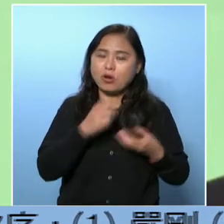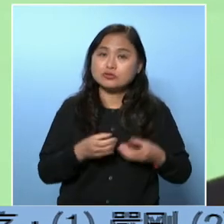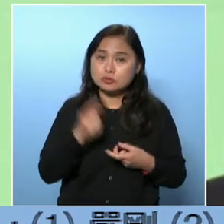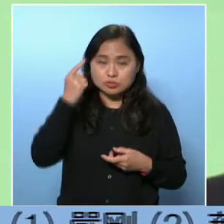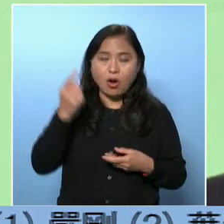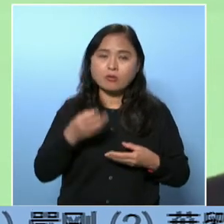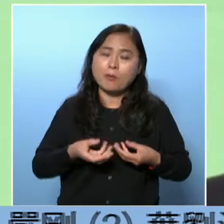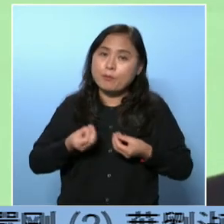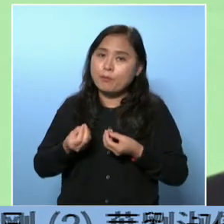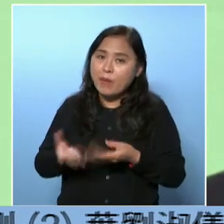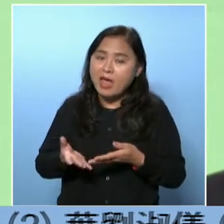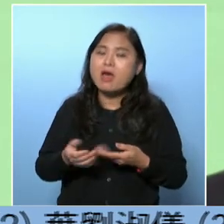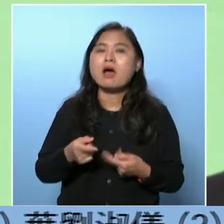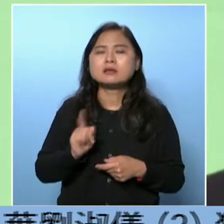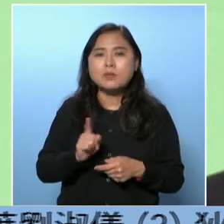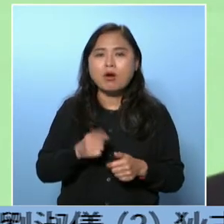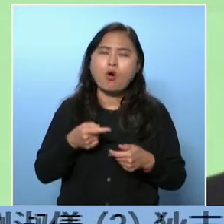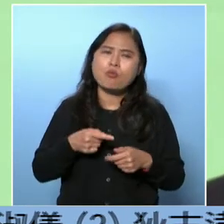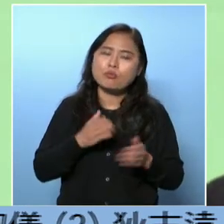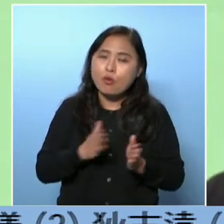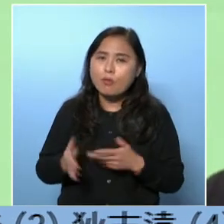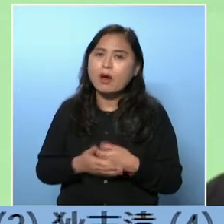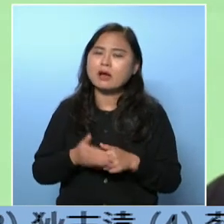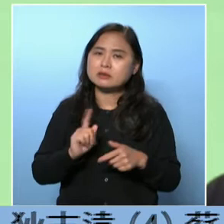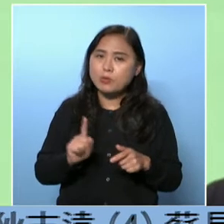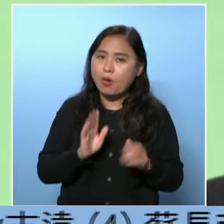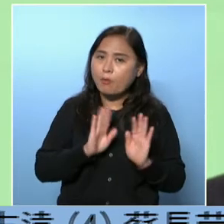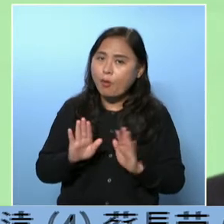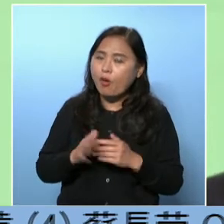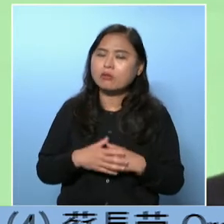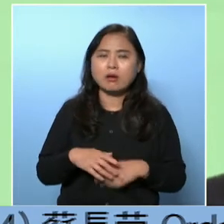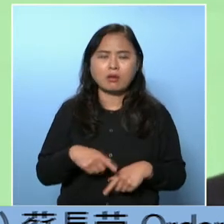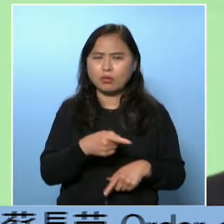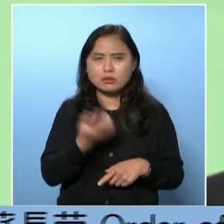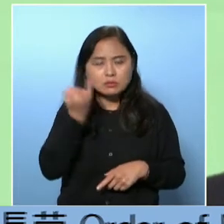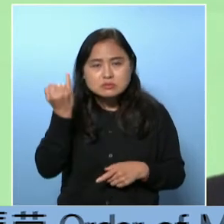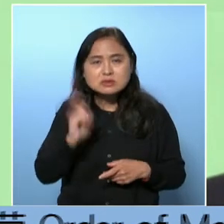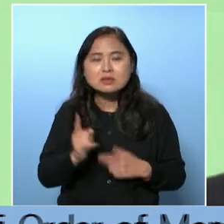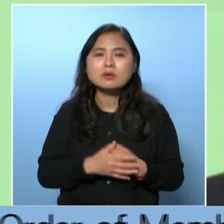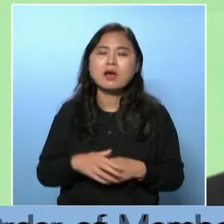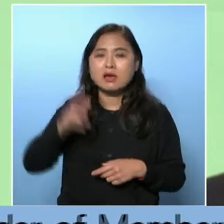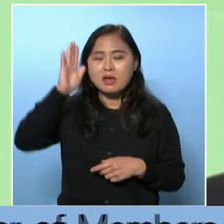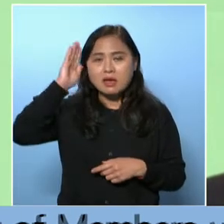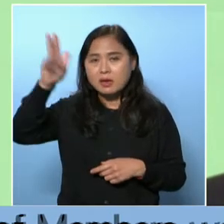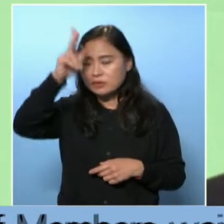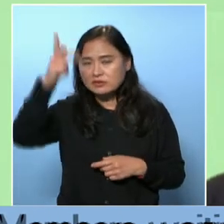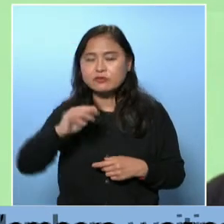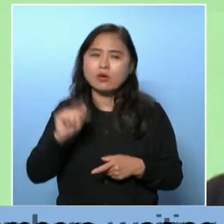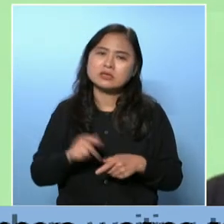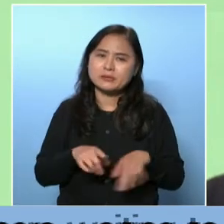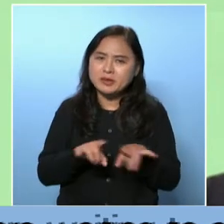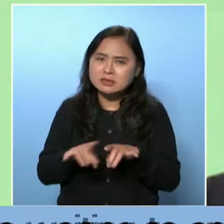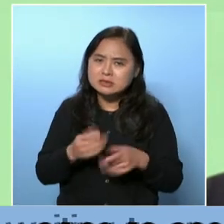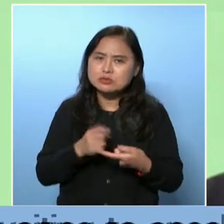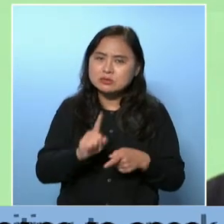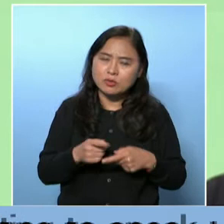certain products and other resources, but they don't know how they can be helpful. So I hope the government can all